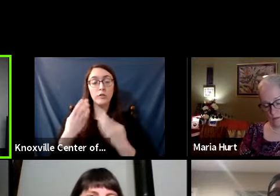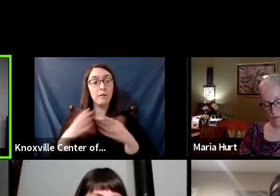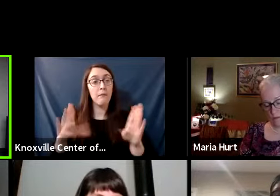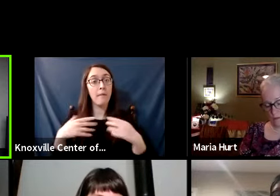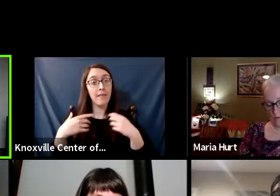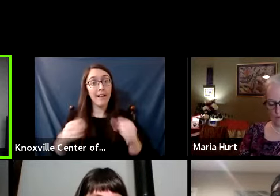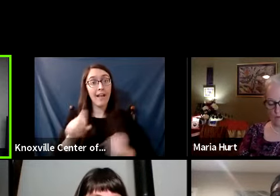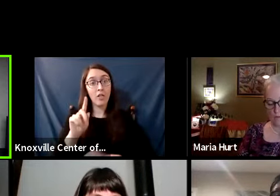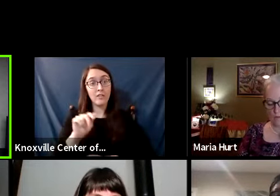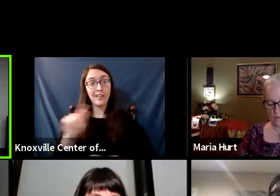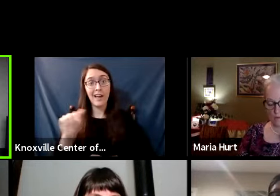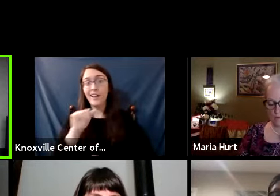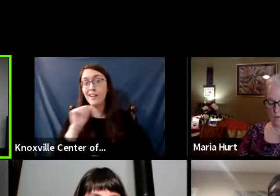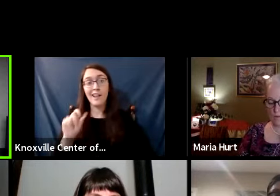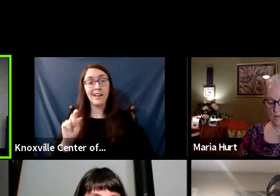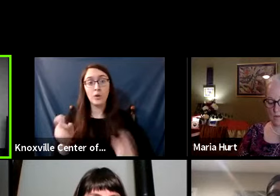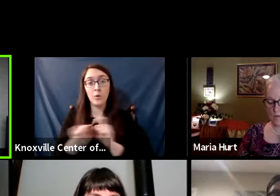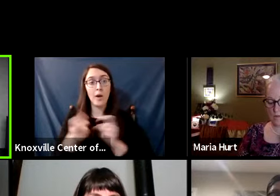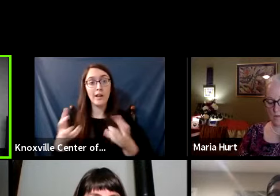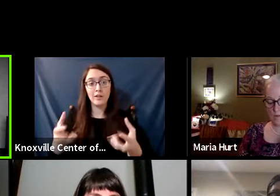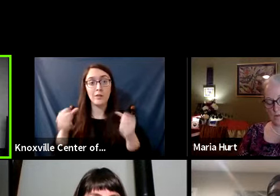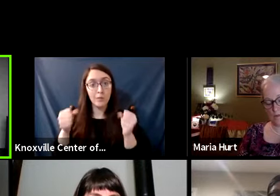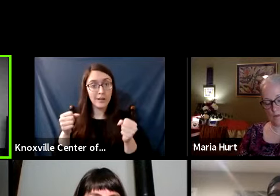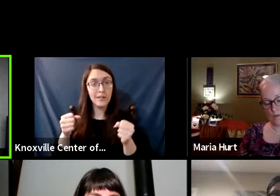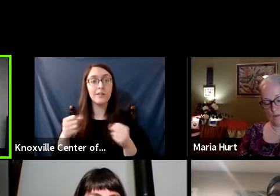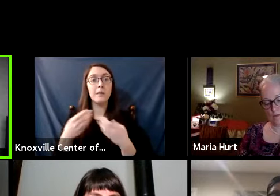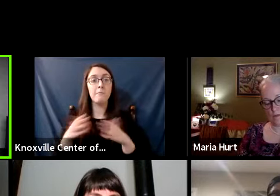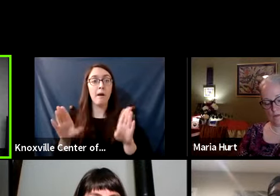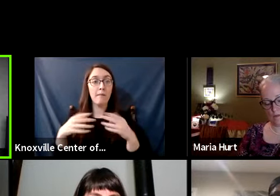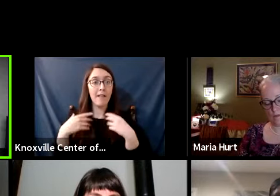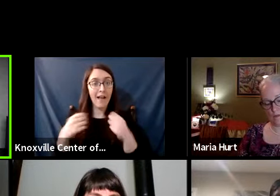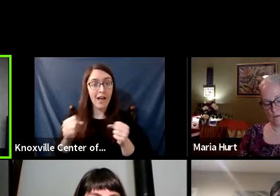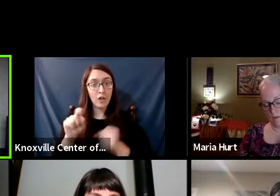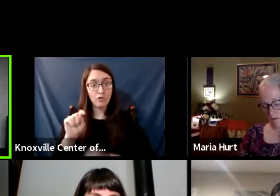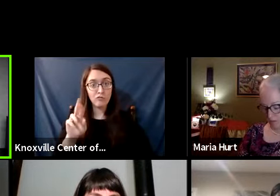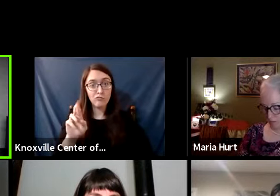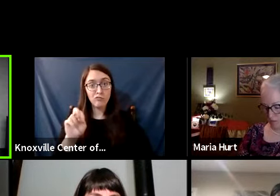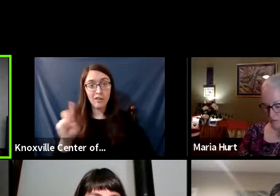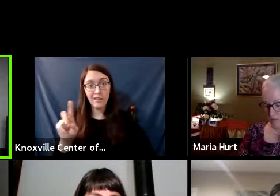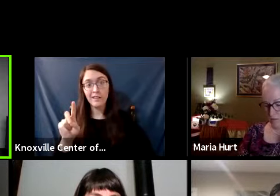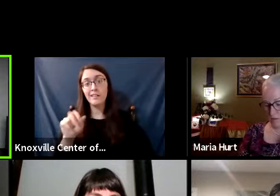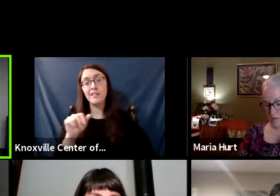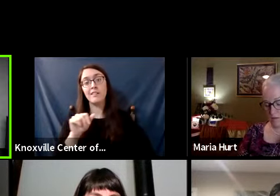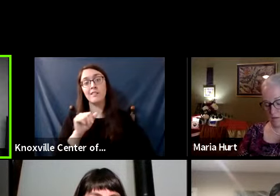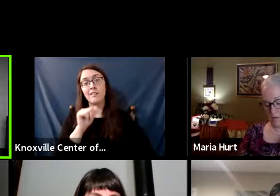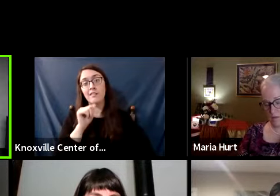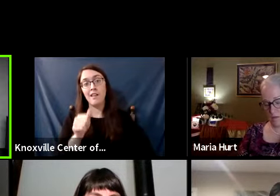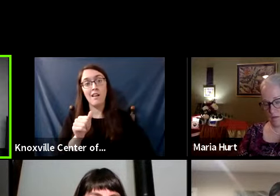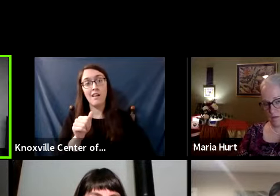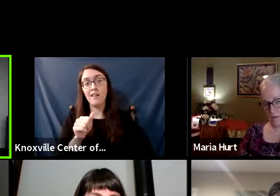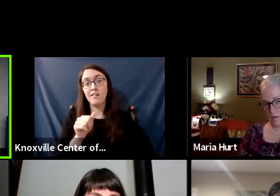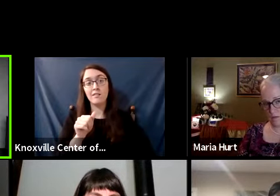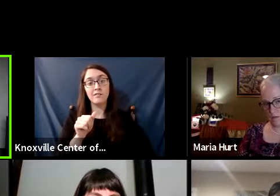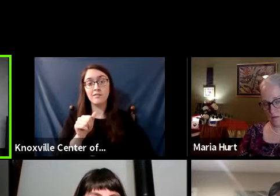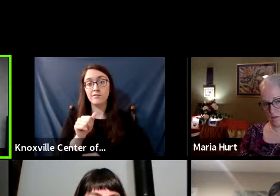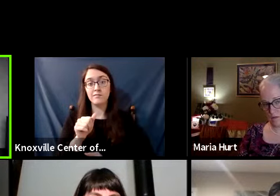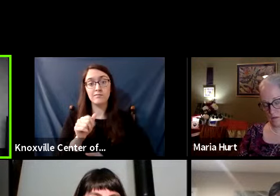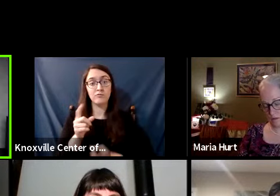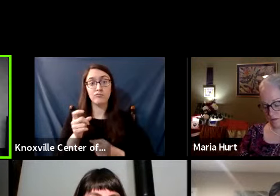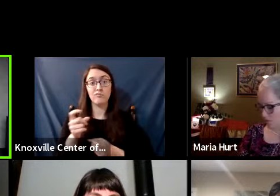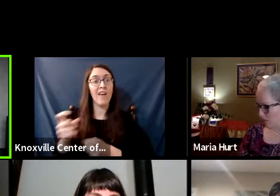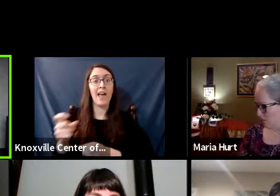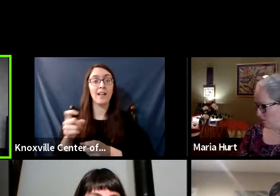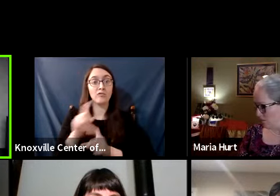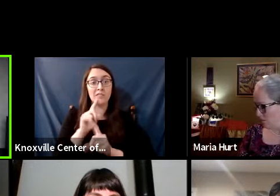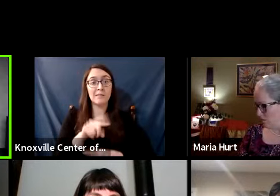all that quickly, and public health trends aren't rapid response measurements. So when